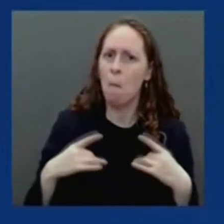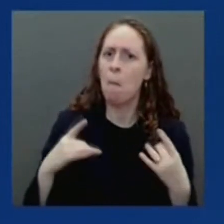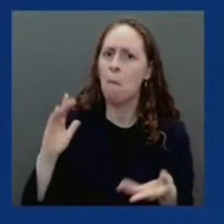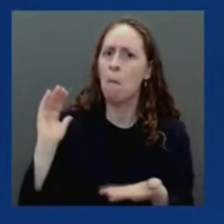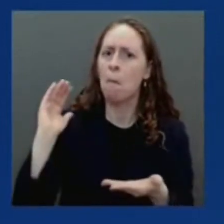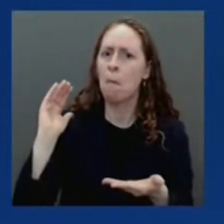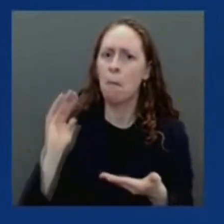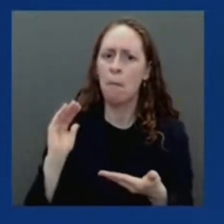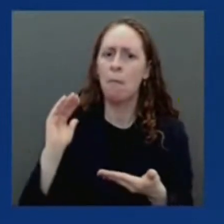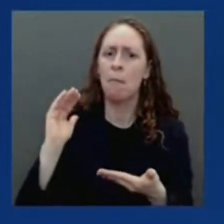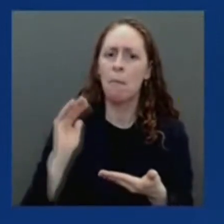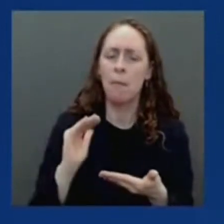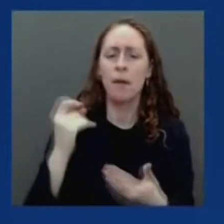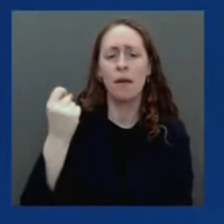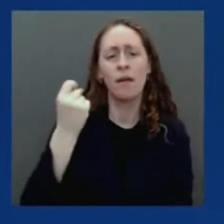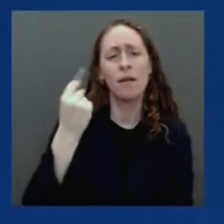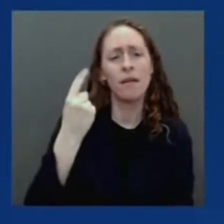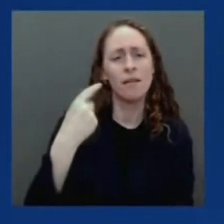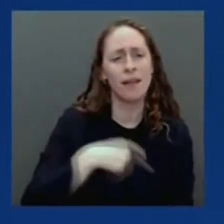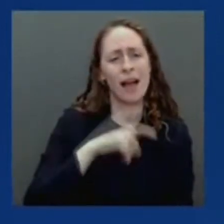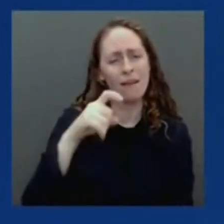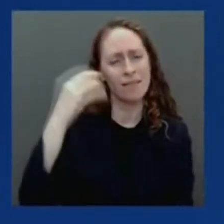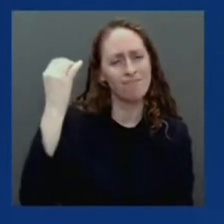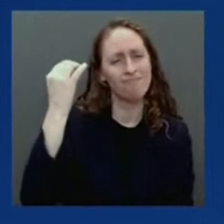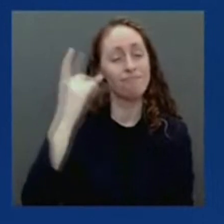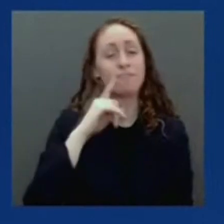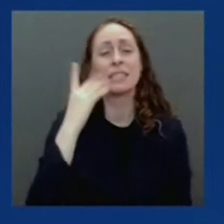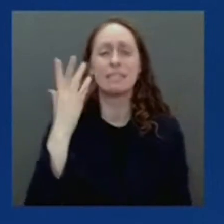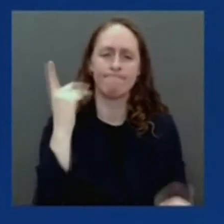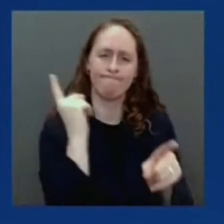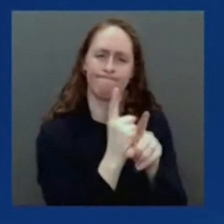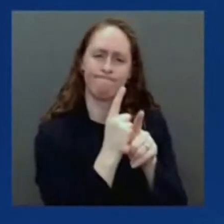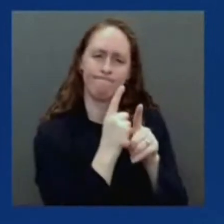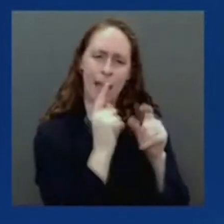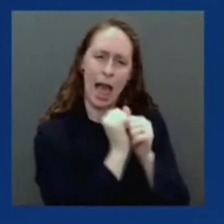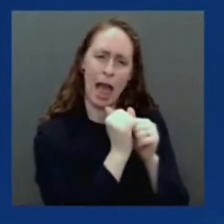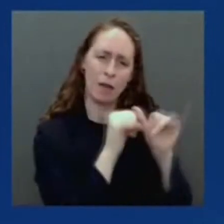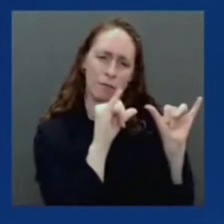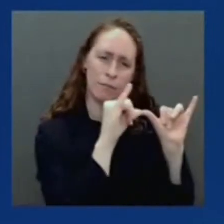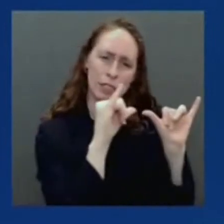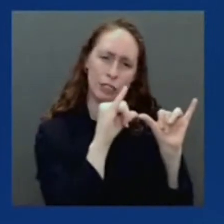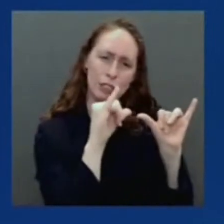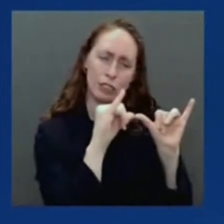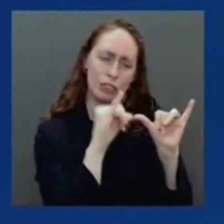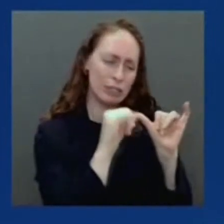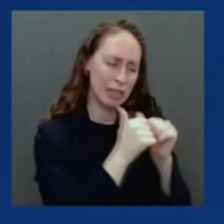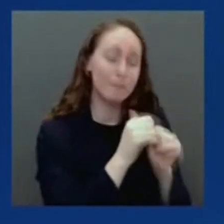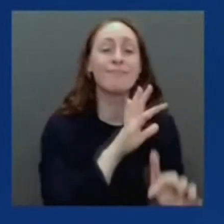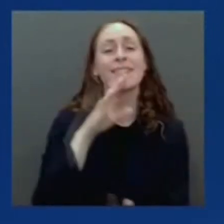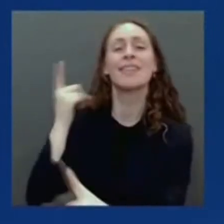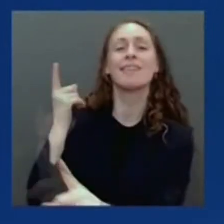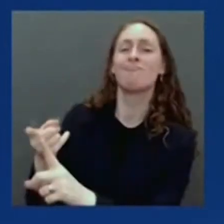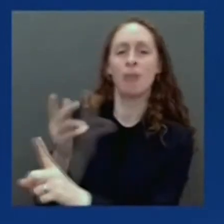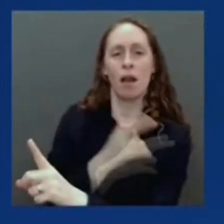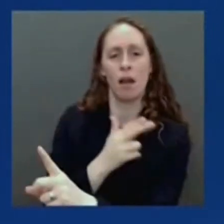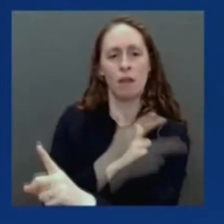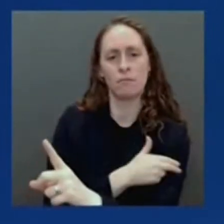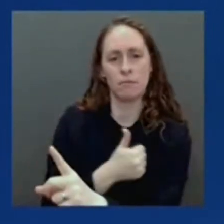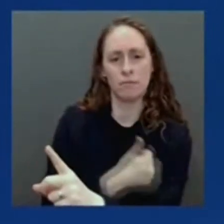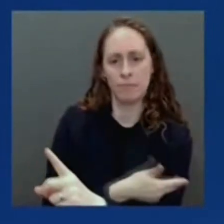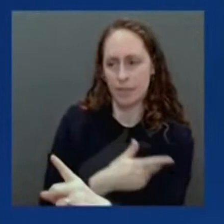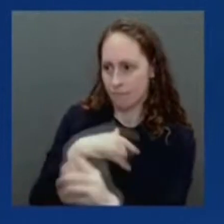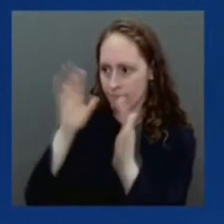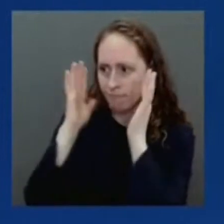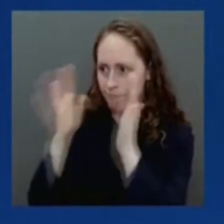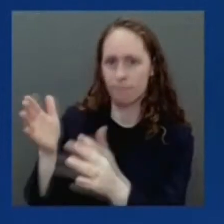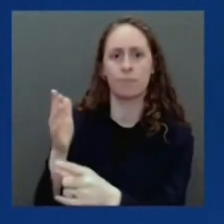are our hospitals doing? And our hospitalization rates are still quite high, and certainly having hospital capacity challenges in